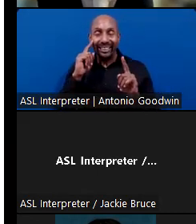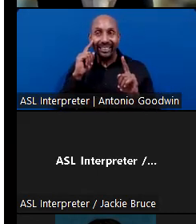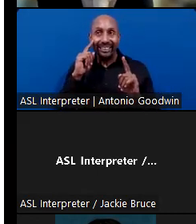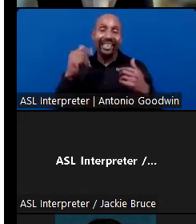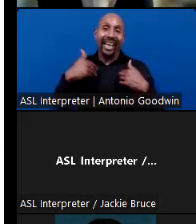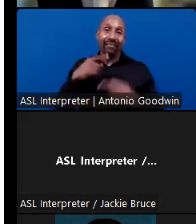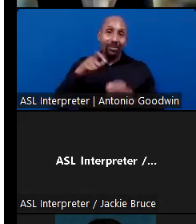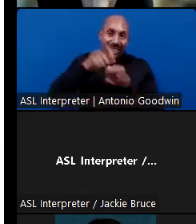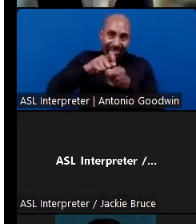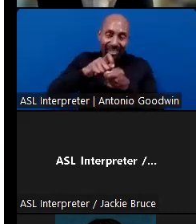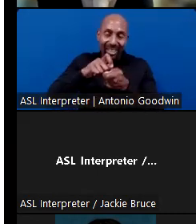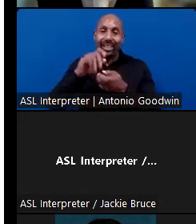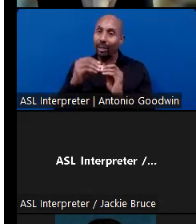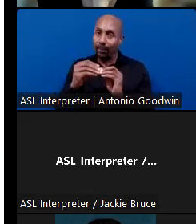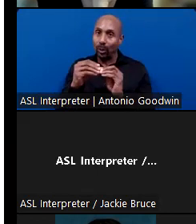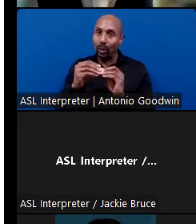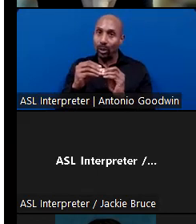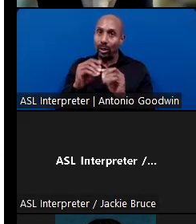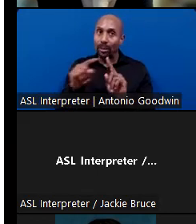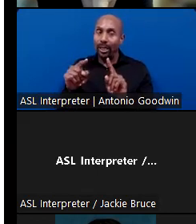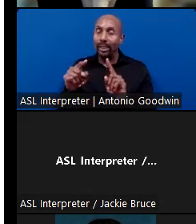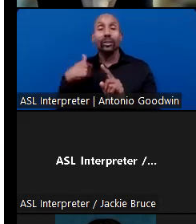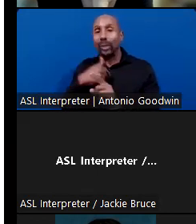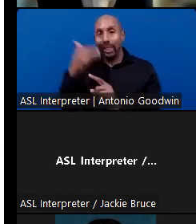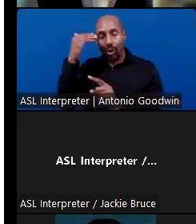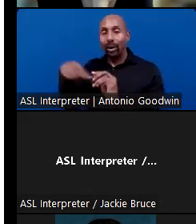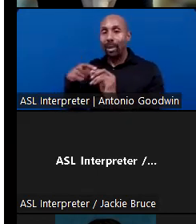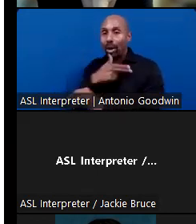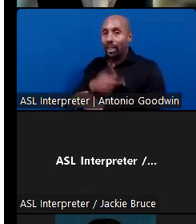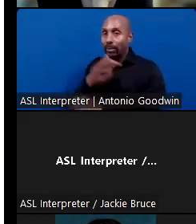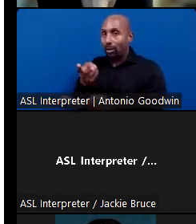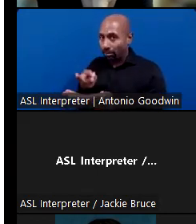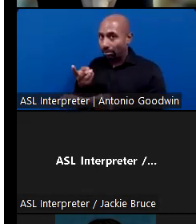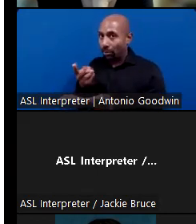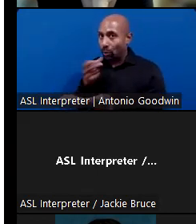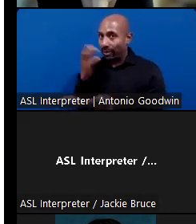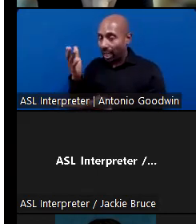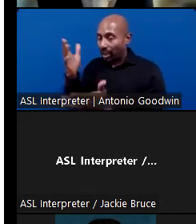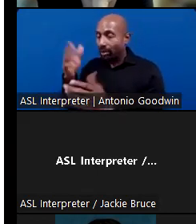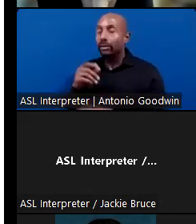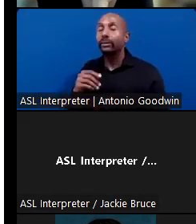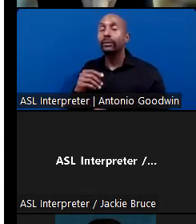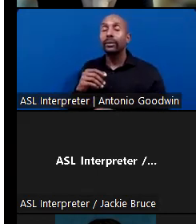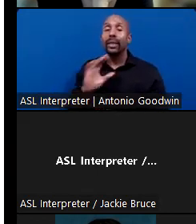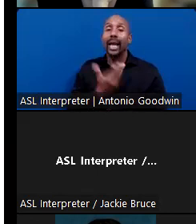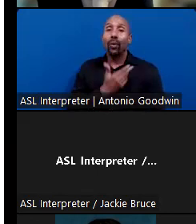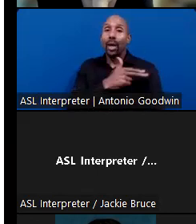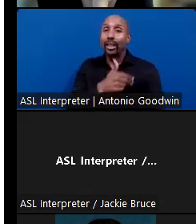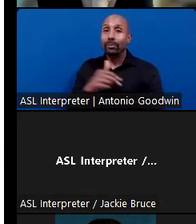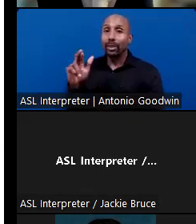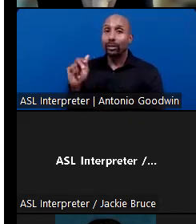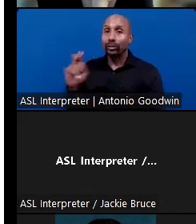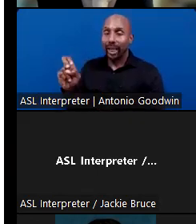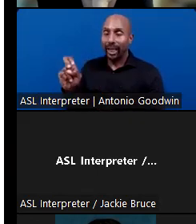we look at our hospitalization rates as people being hospitalized for